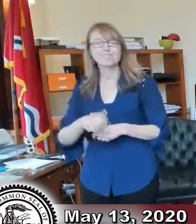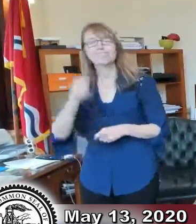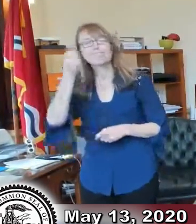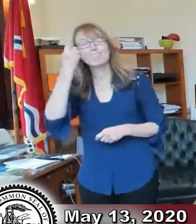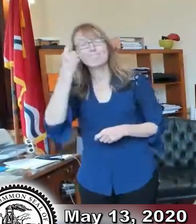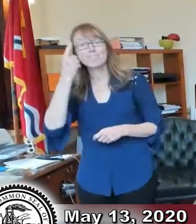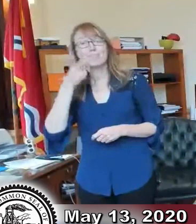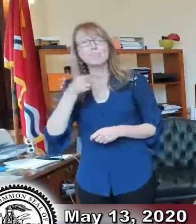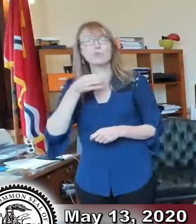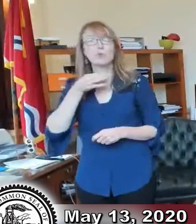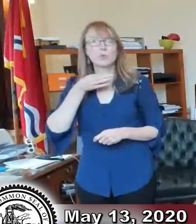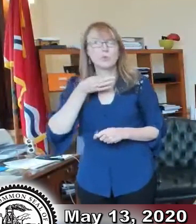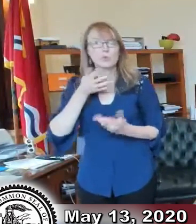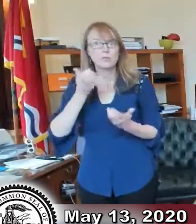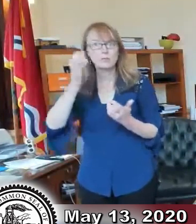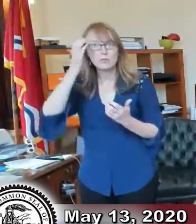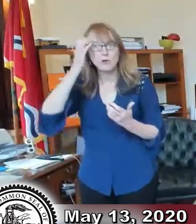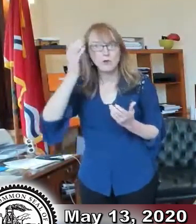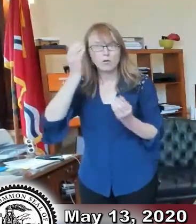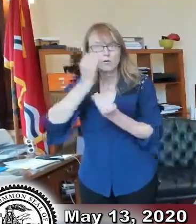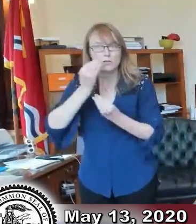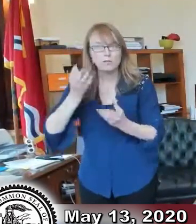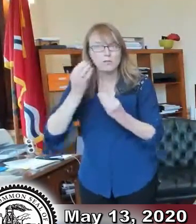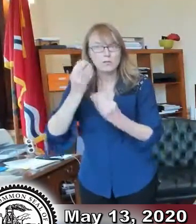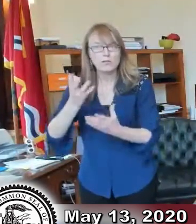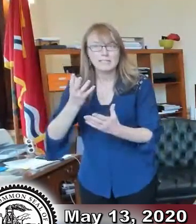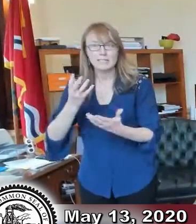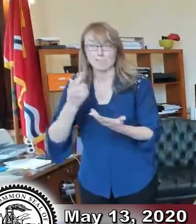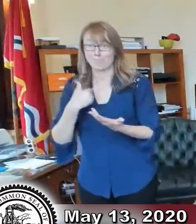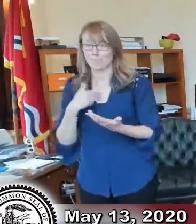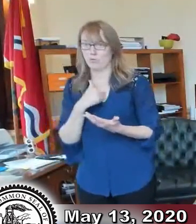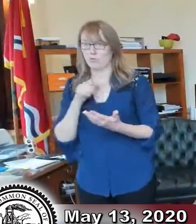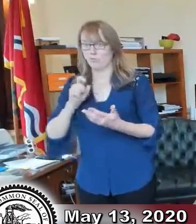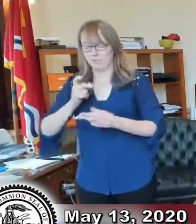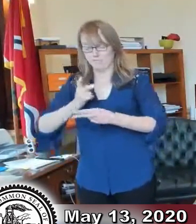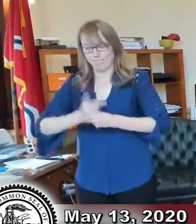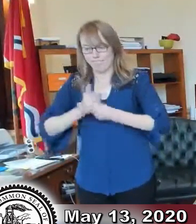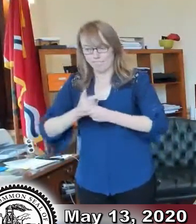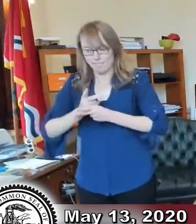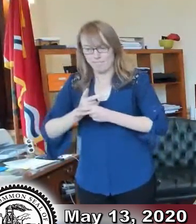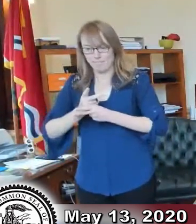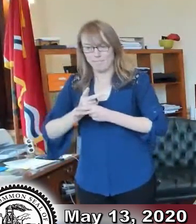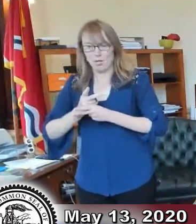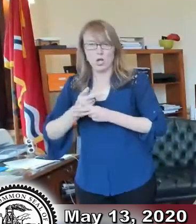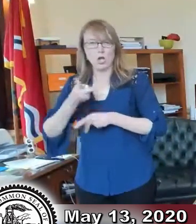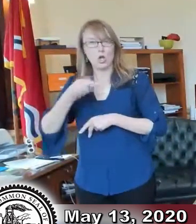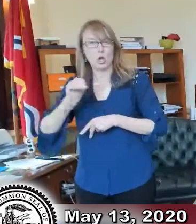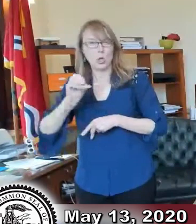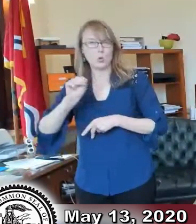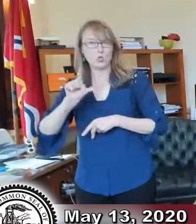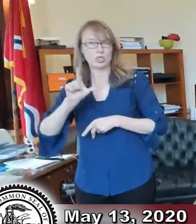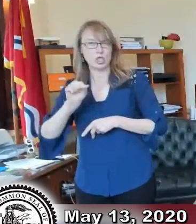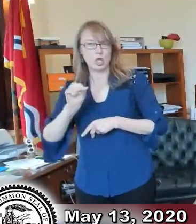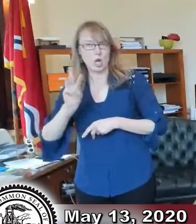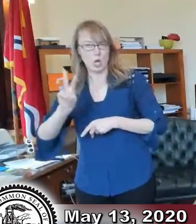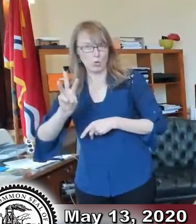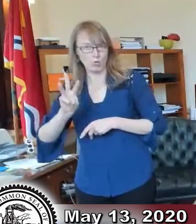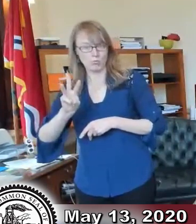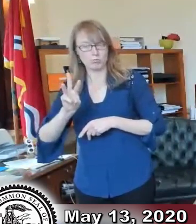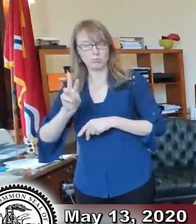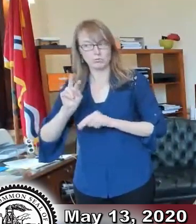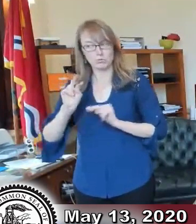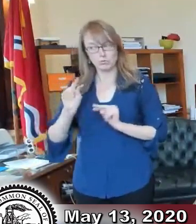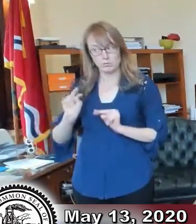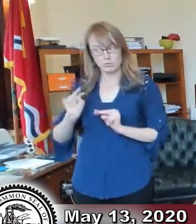have to take a go slow approach here and see what happens. And it's not just what happens